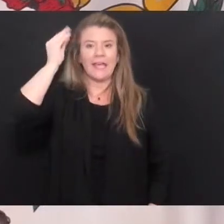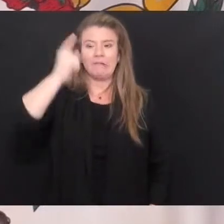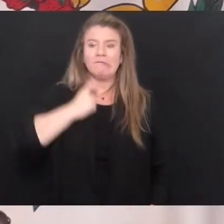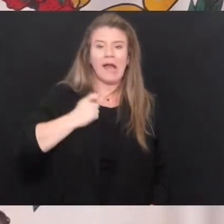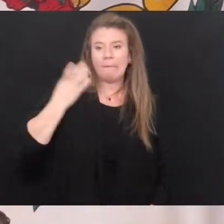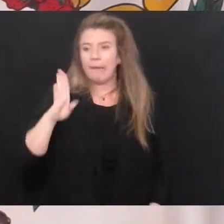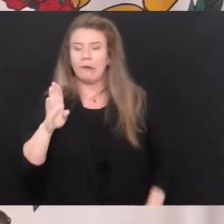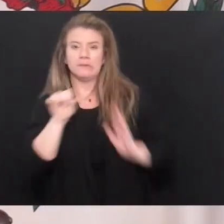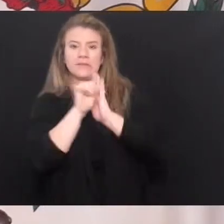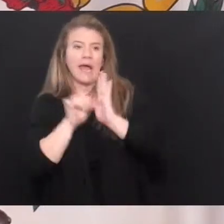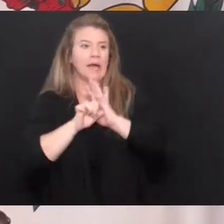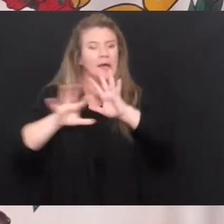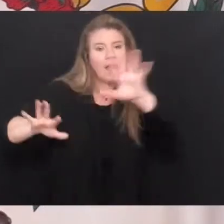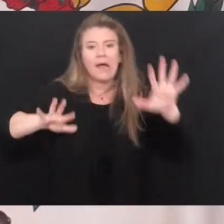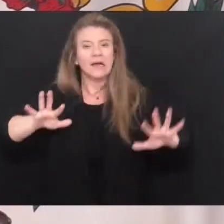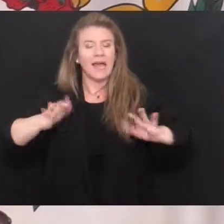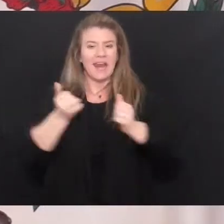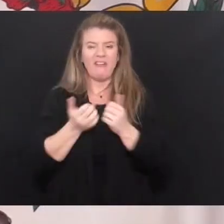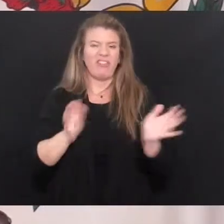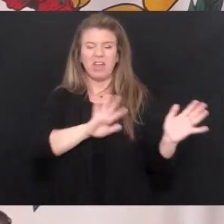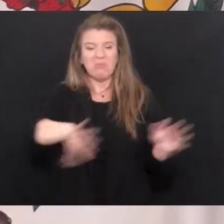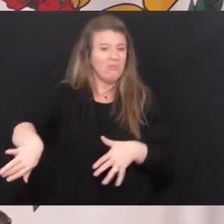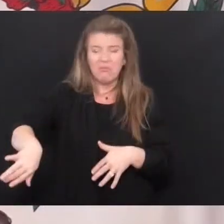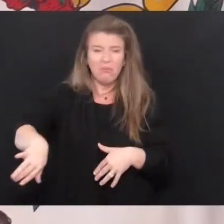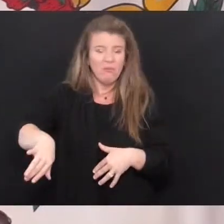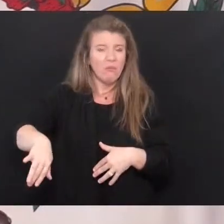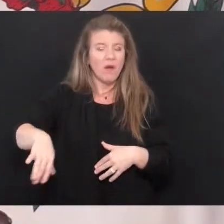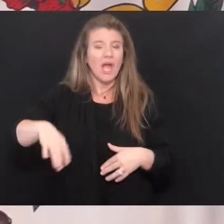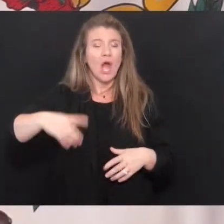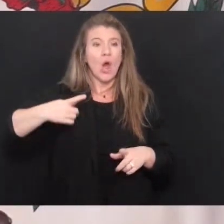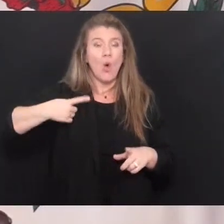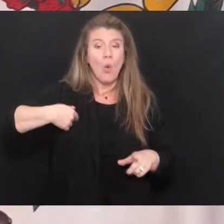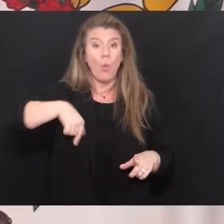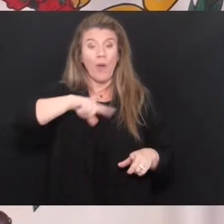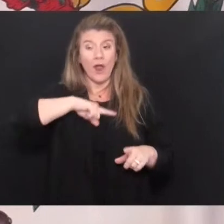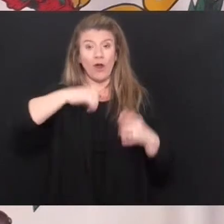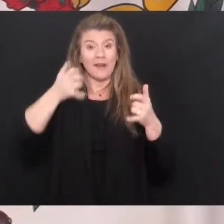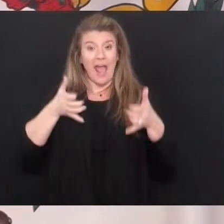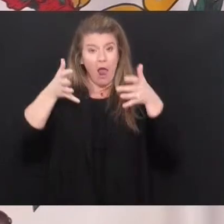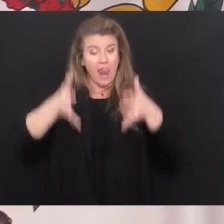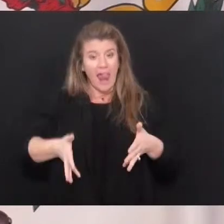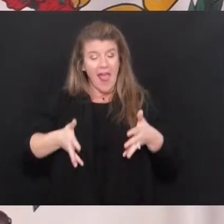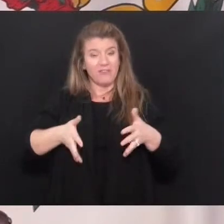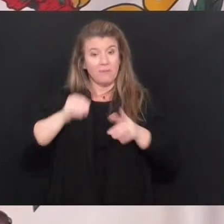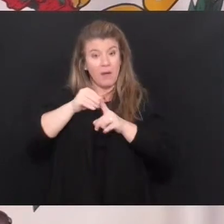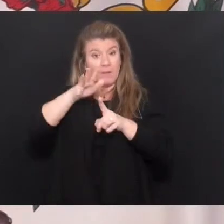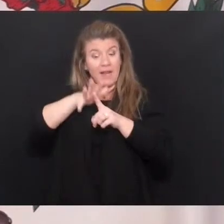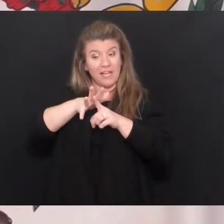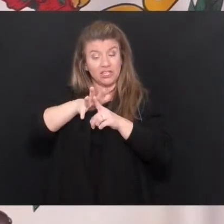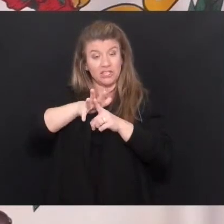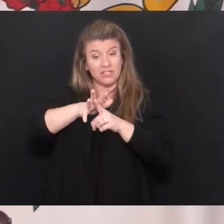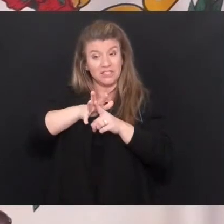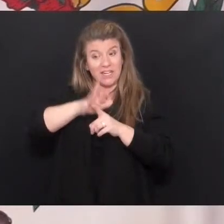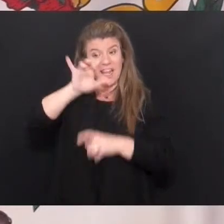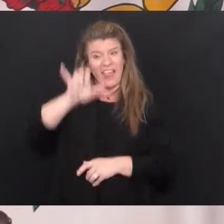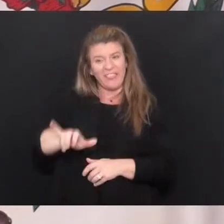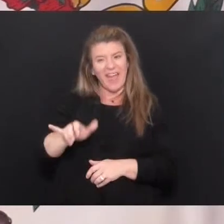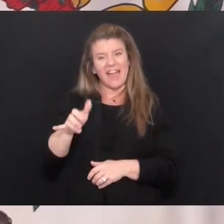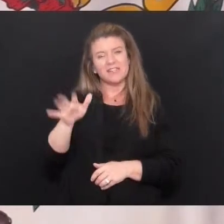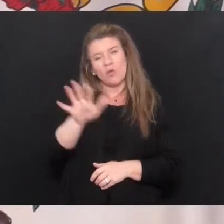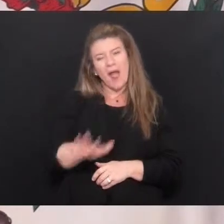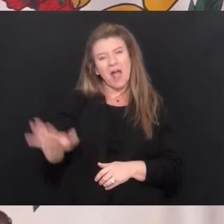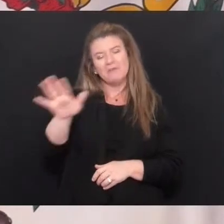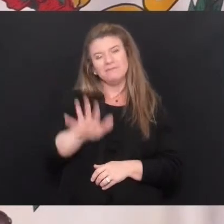blue state and everything else. I mean, for crying out loud, we're down to a population that is somewhere around,